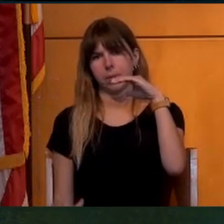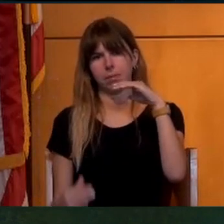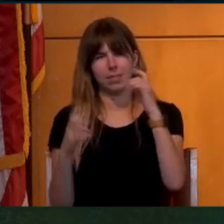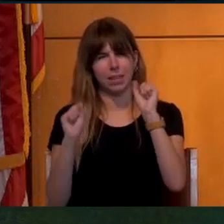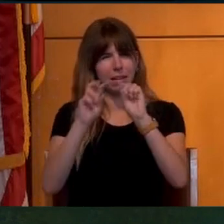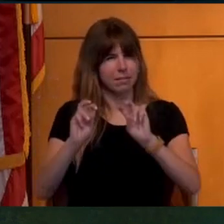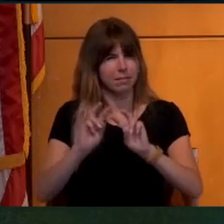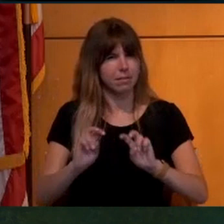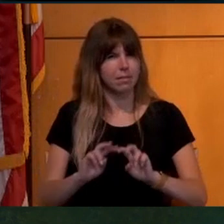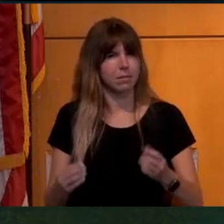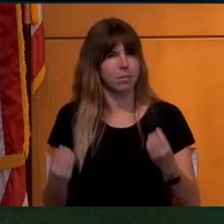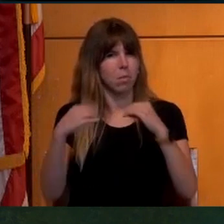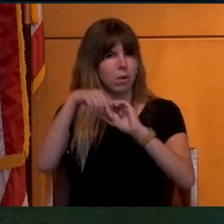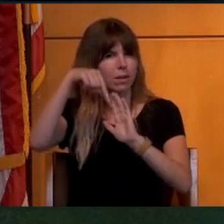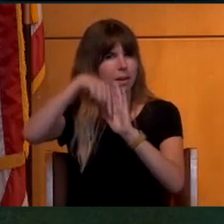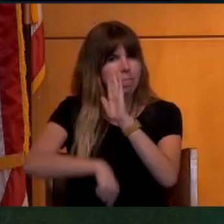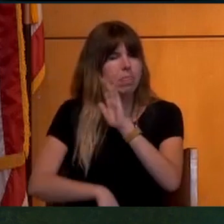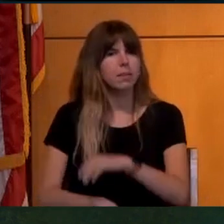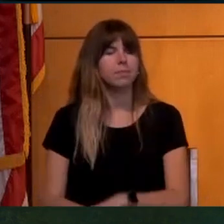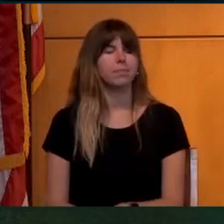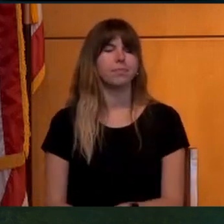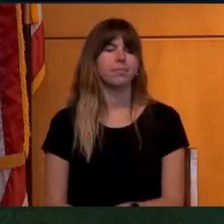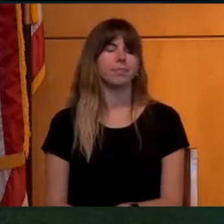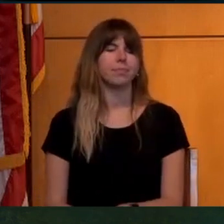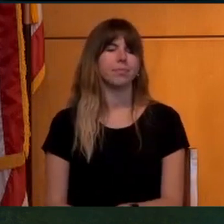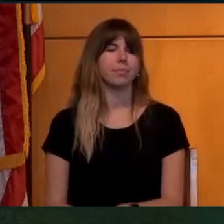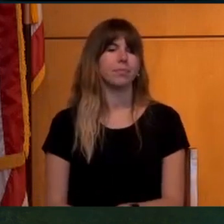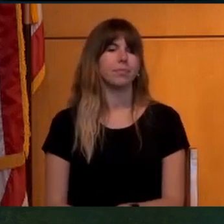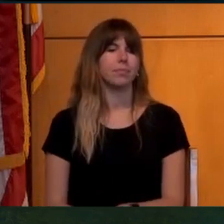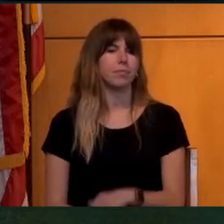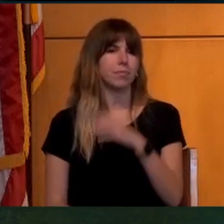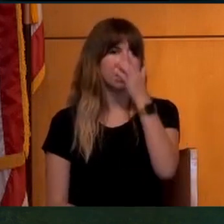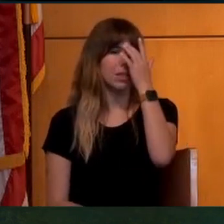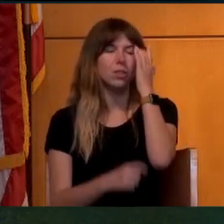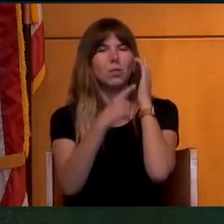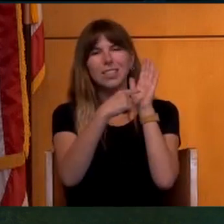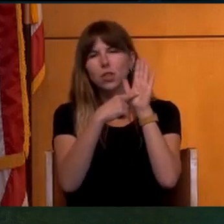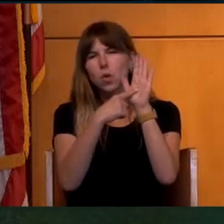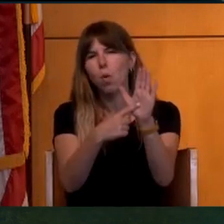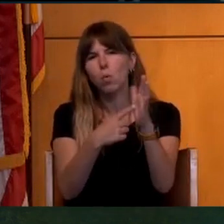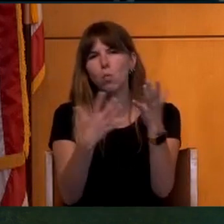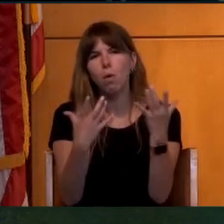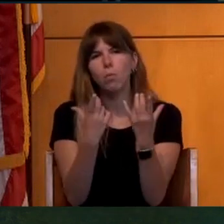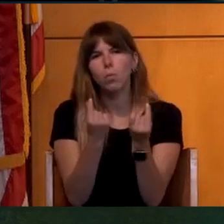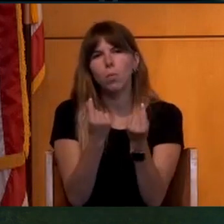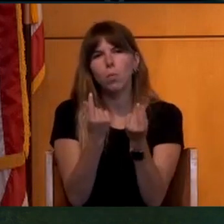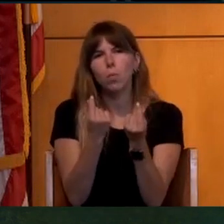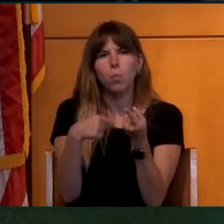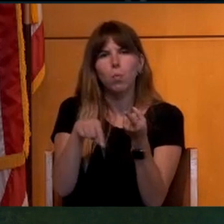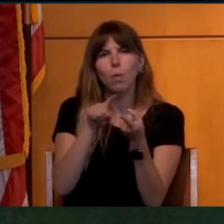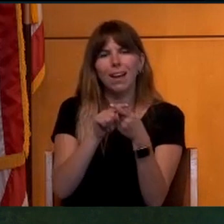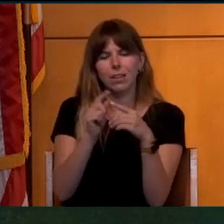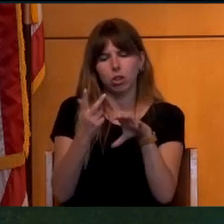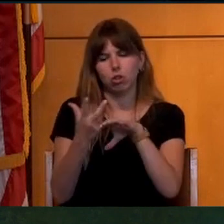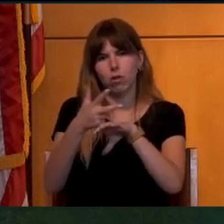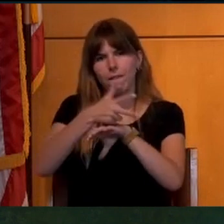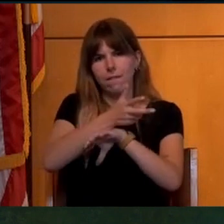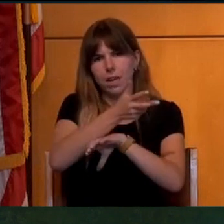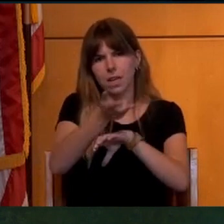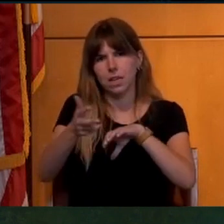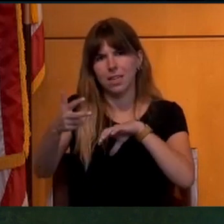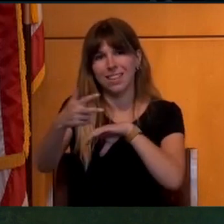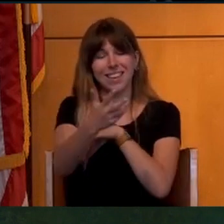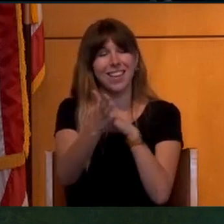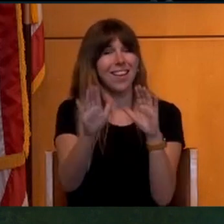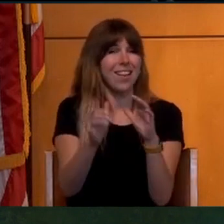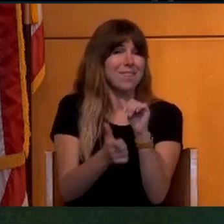So this captures the kinds of things we're doing while we're driving. And one of the things that I always point out that is most exciting to me about this